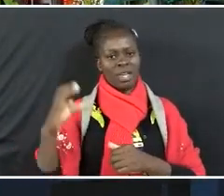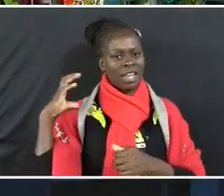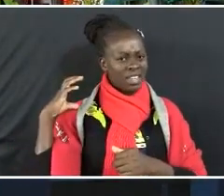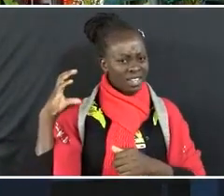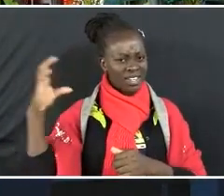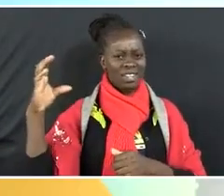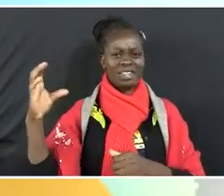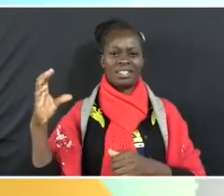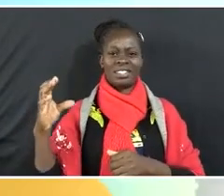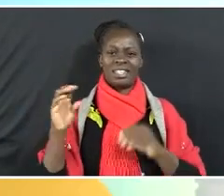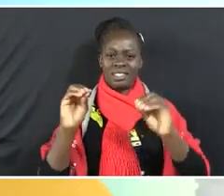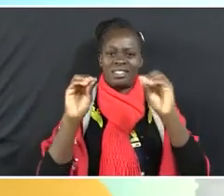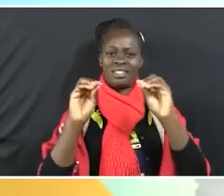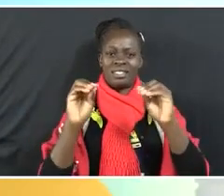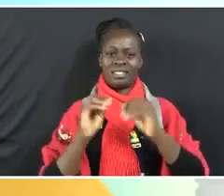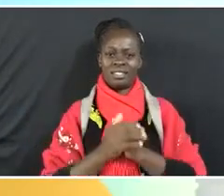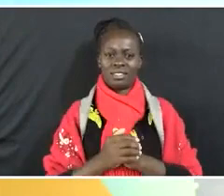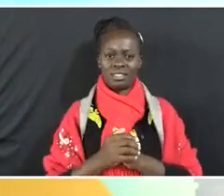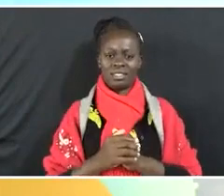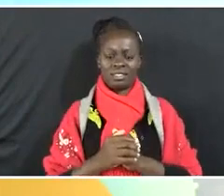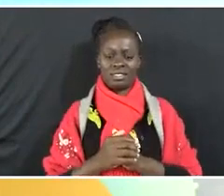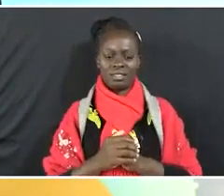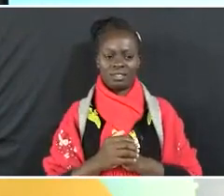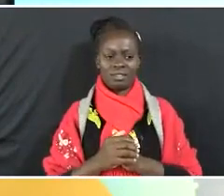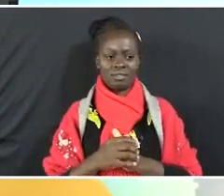are spending money. Go ahead.